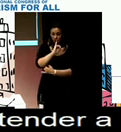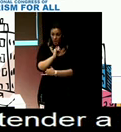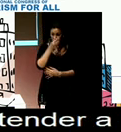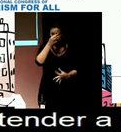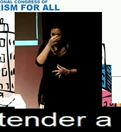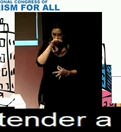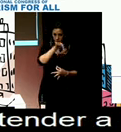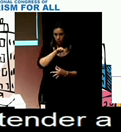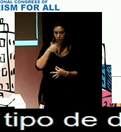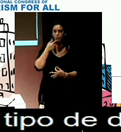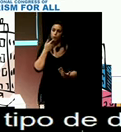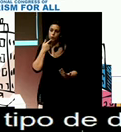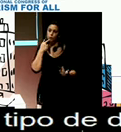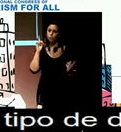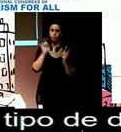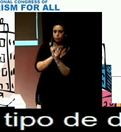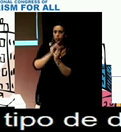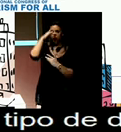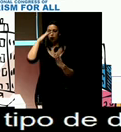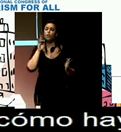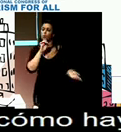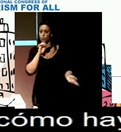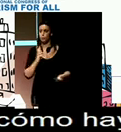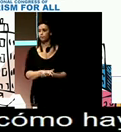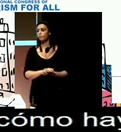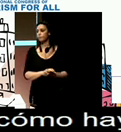in which they can have advice.